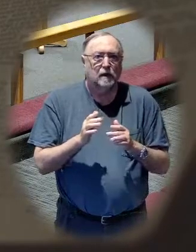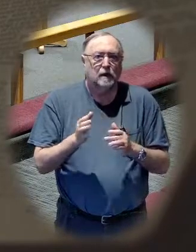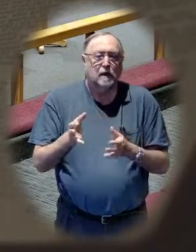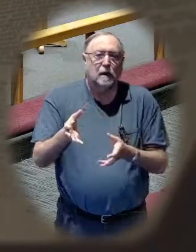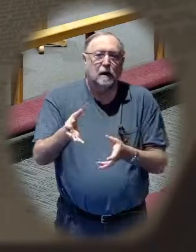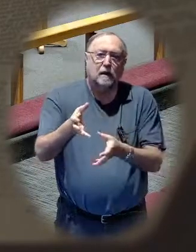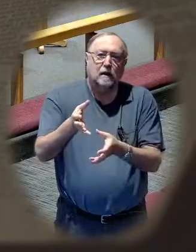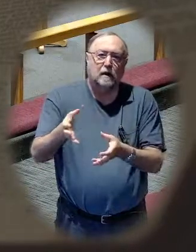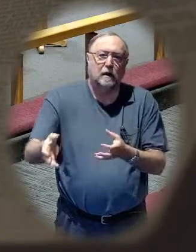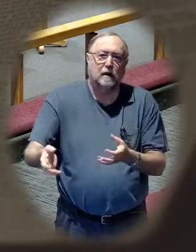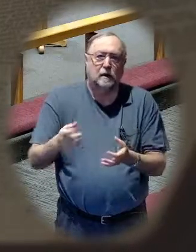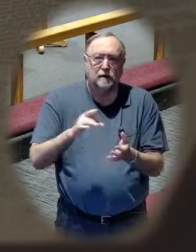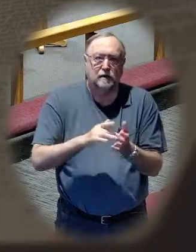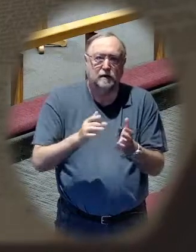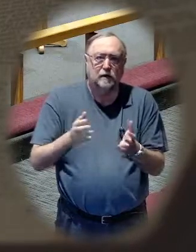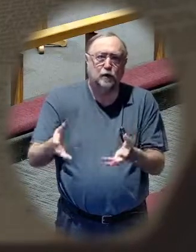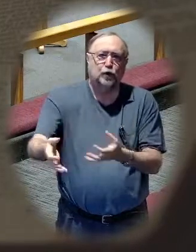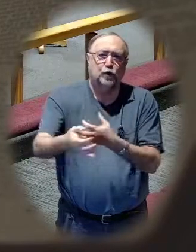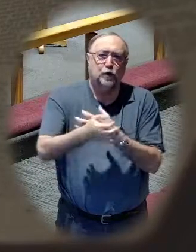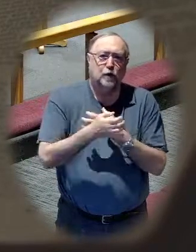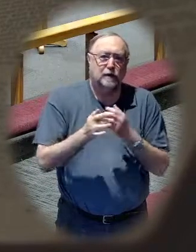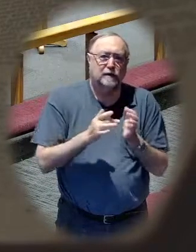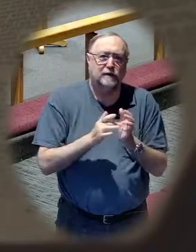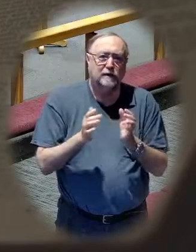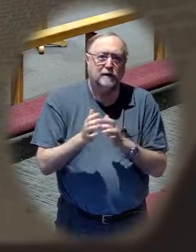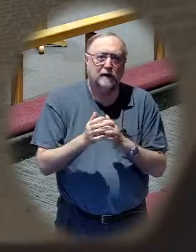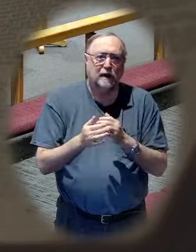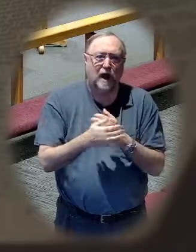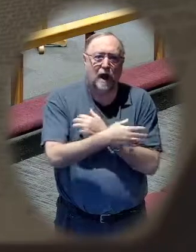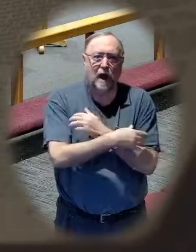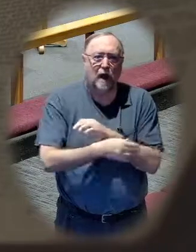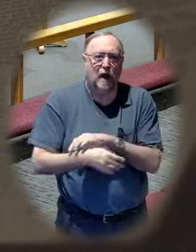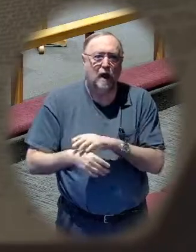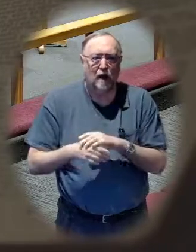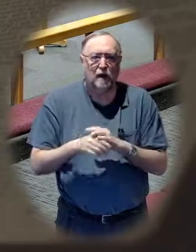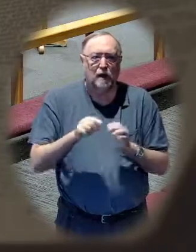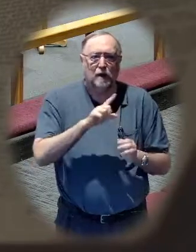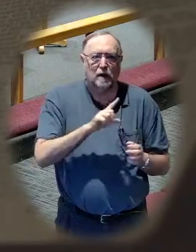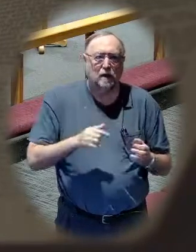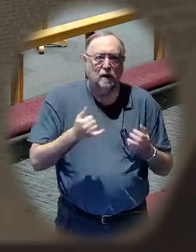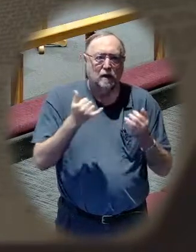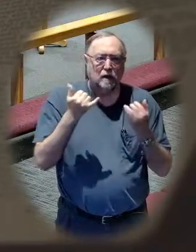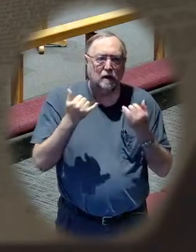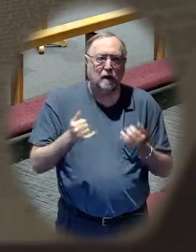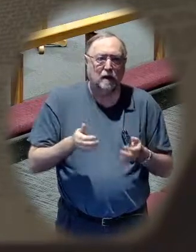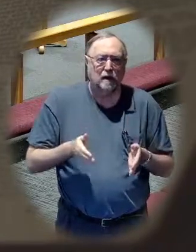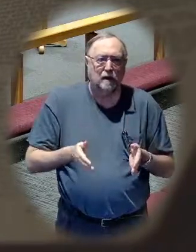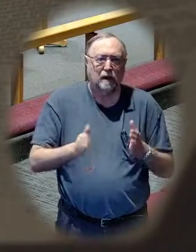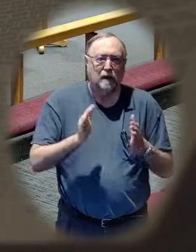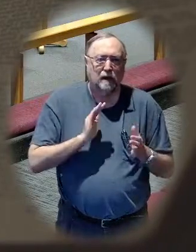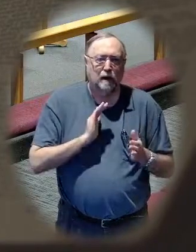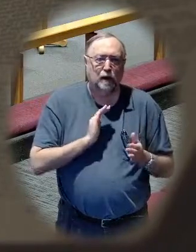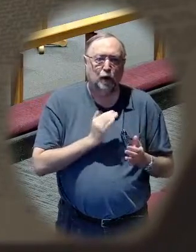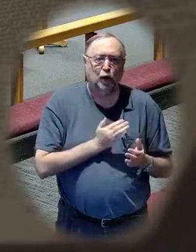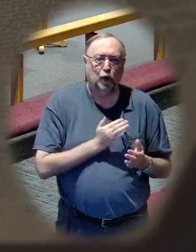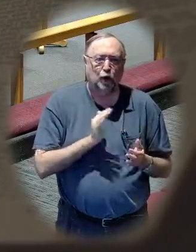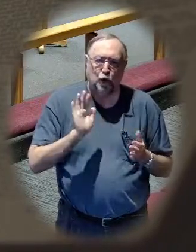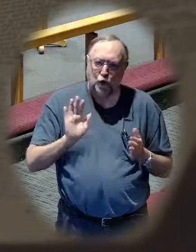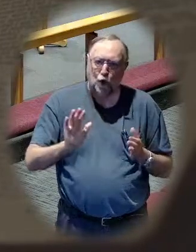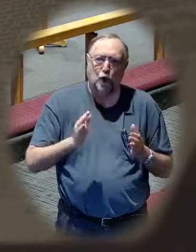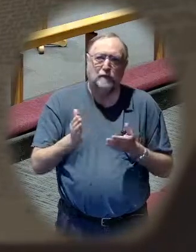he took him up in his arms and blessed God and said, "Lord, now you are letting your servant depart in